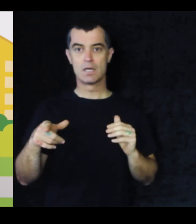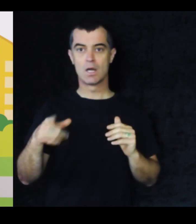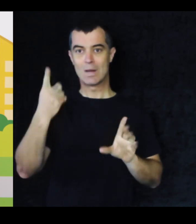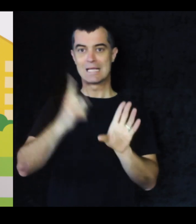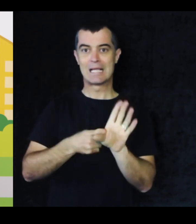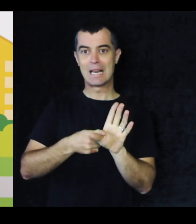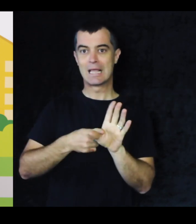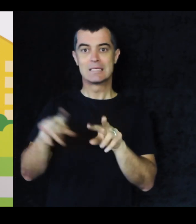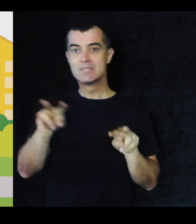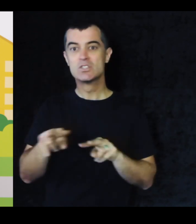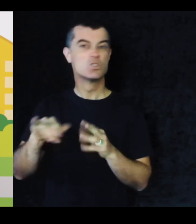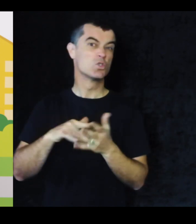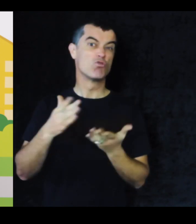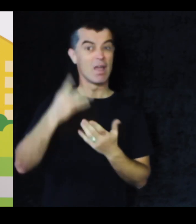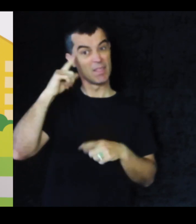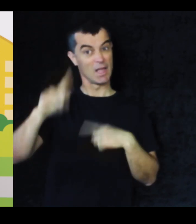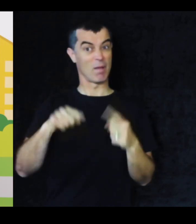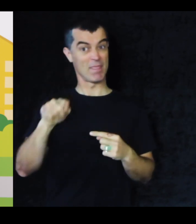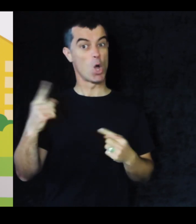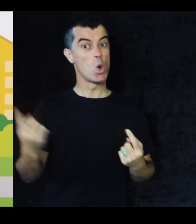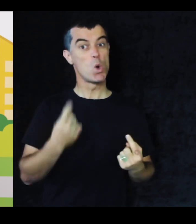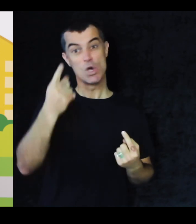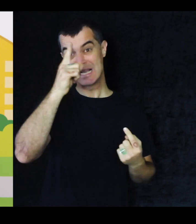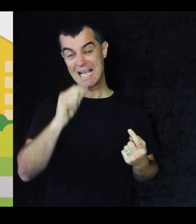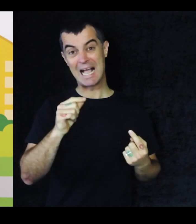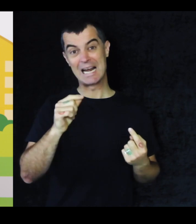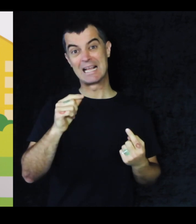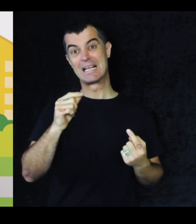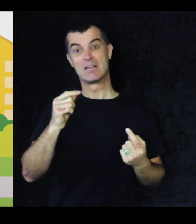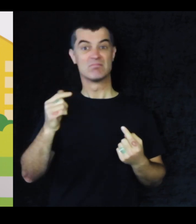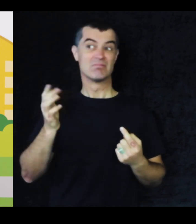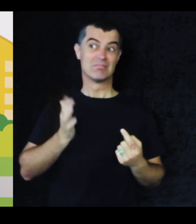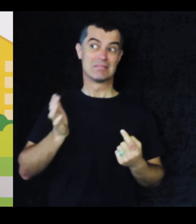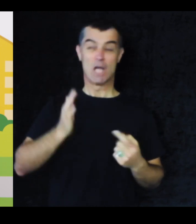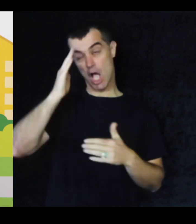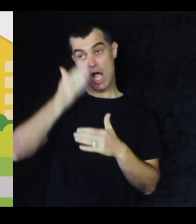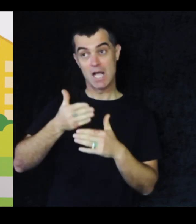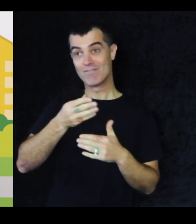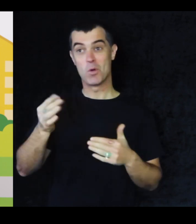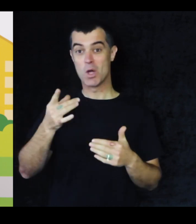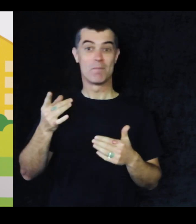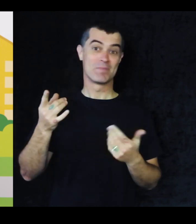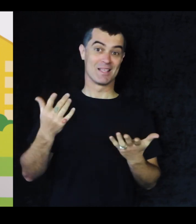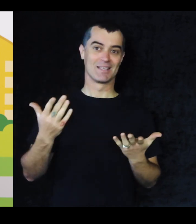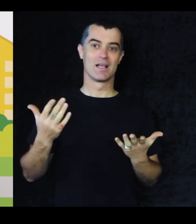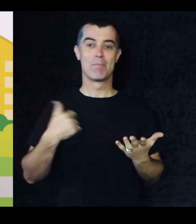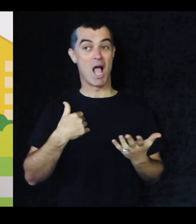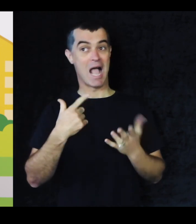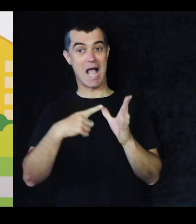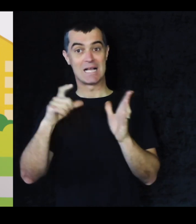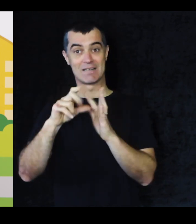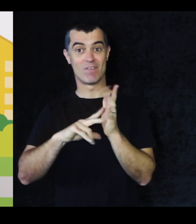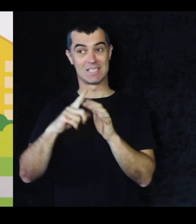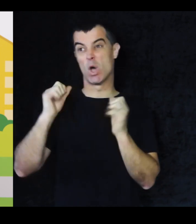around, the yearly inspection and so forth. So really think about that, who you can bear to live with and who not. And actually,